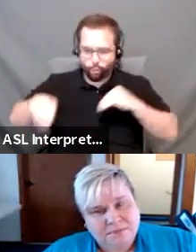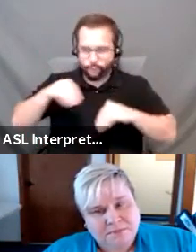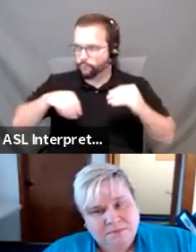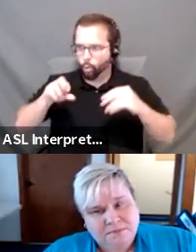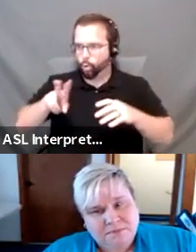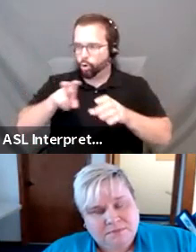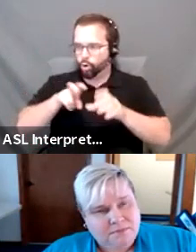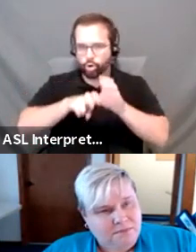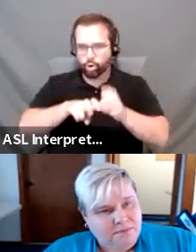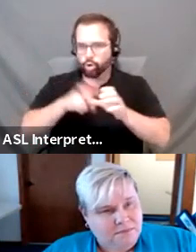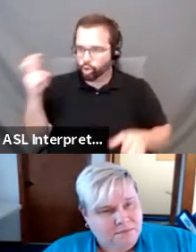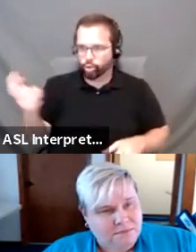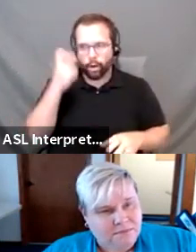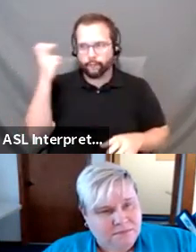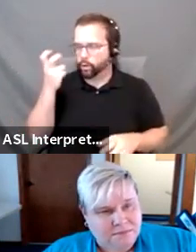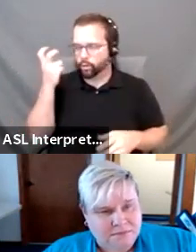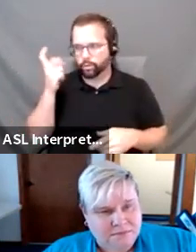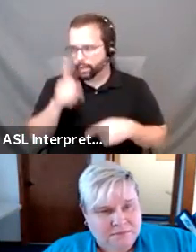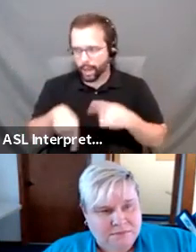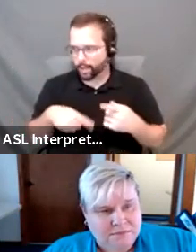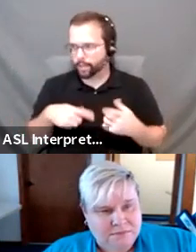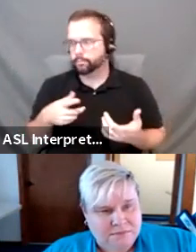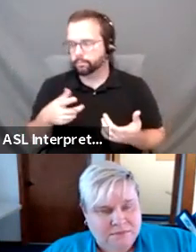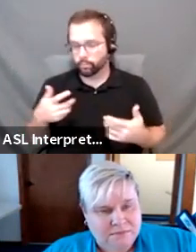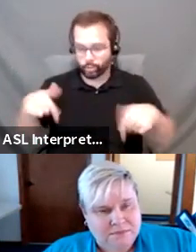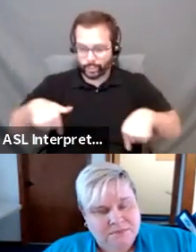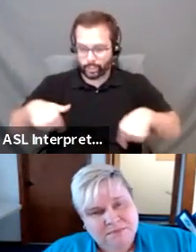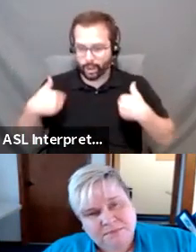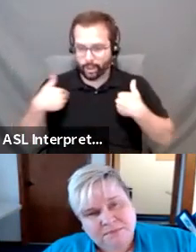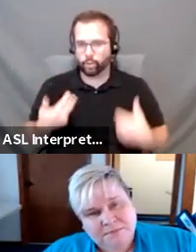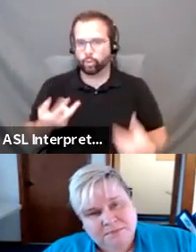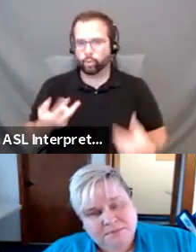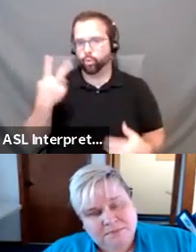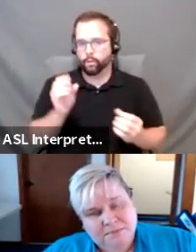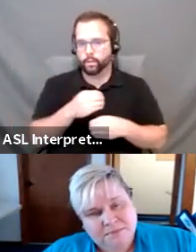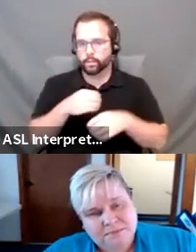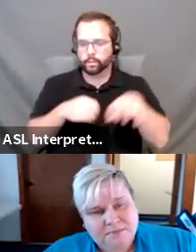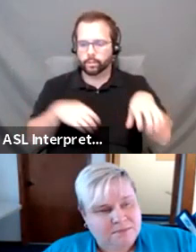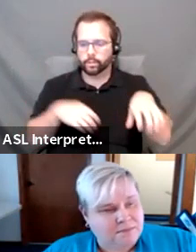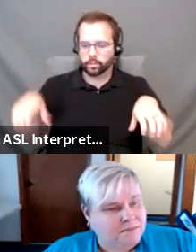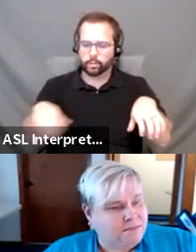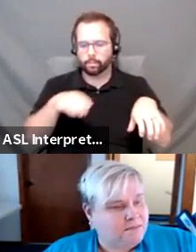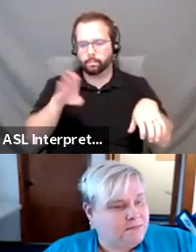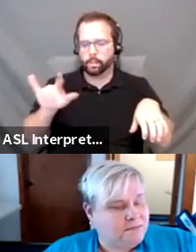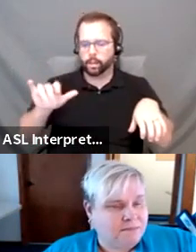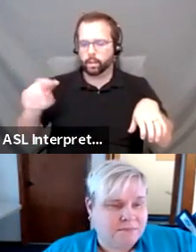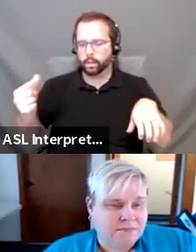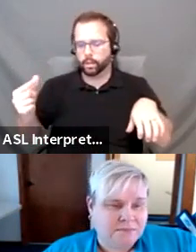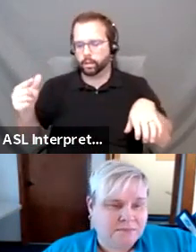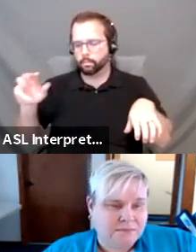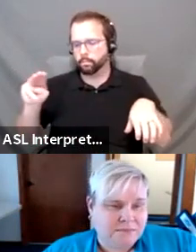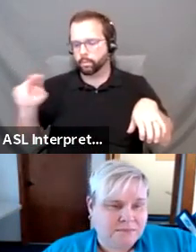a service area. We've got two offices, one in Billings, Montana, and one in Glendive, Montana, and our service area